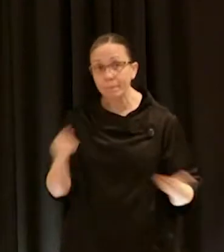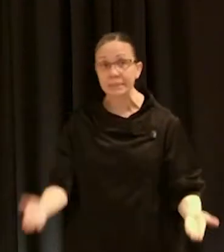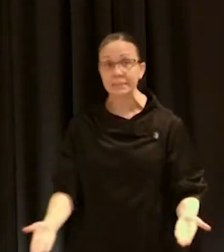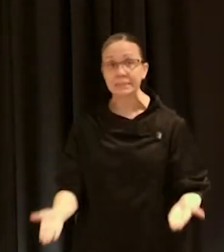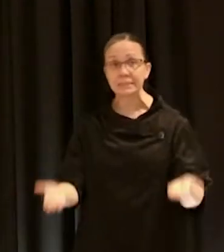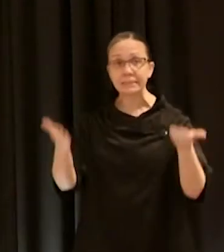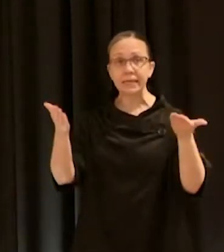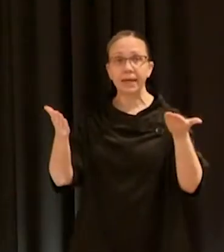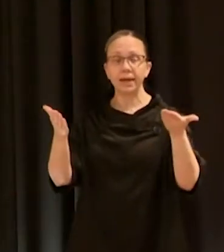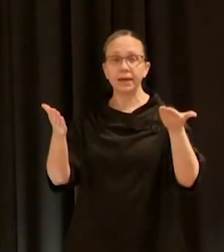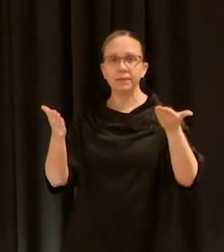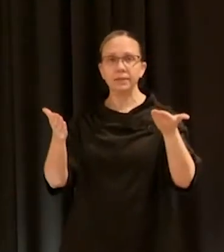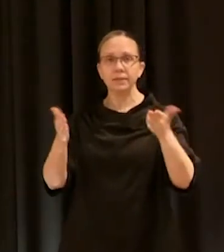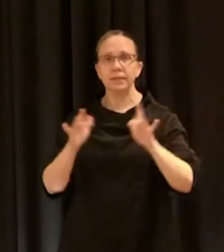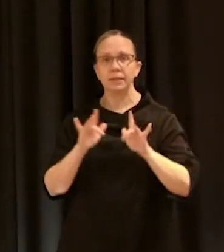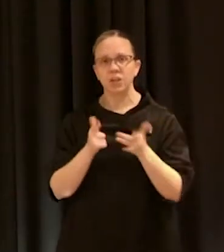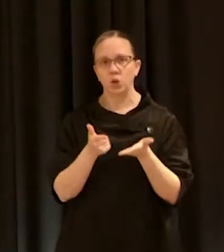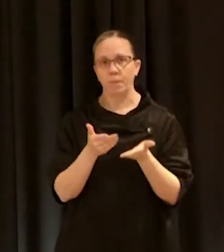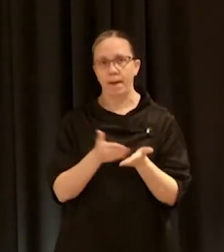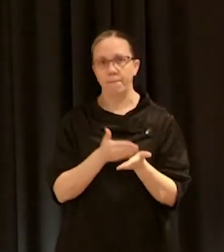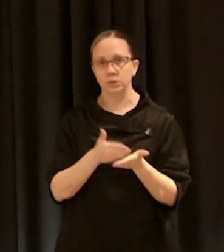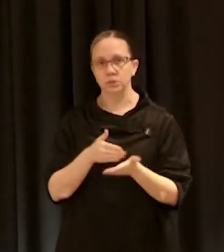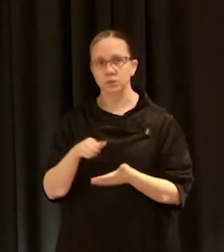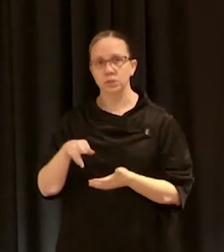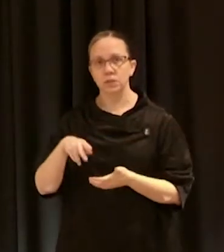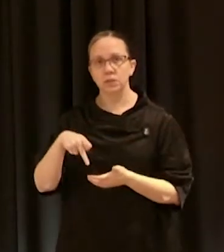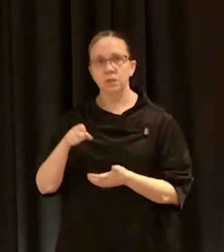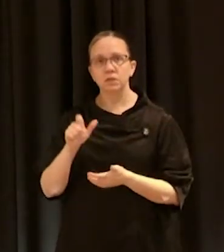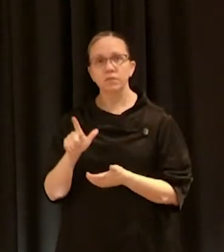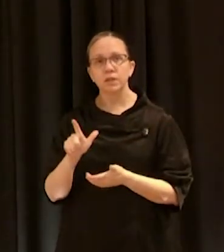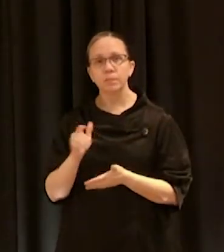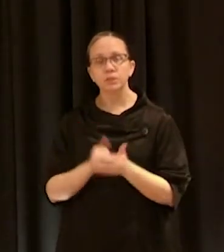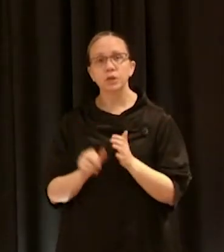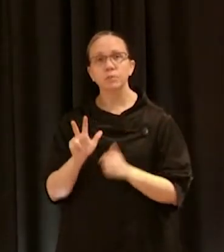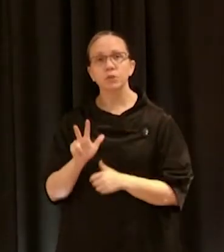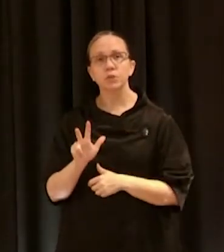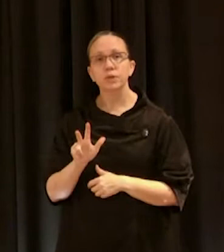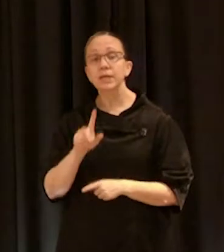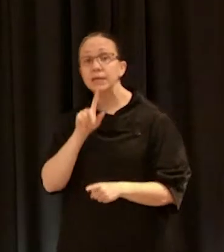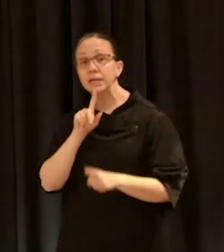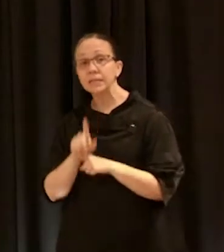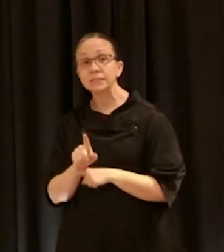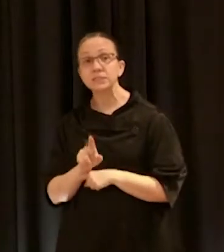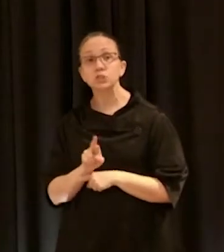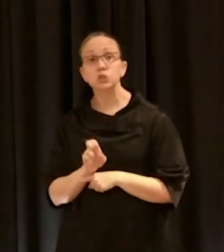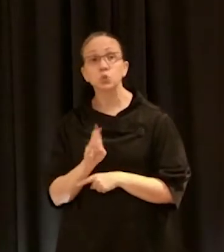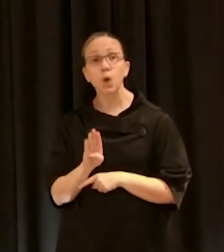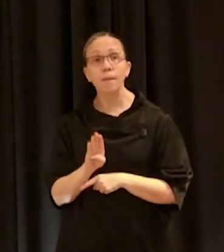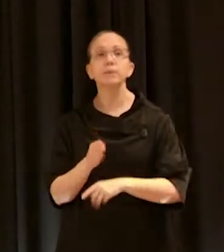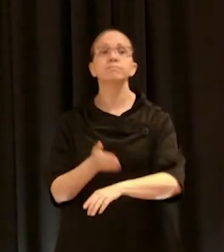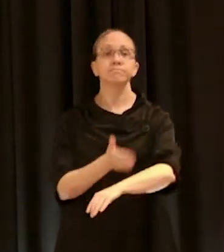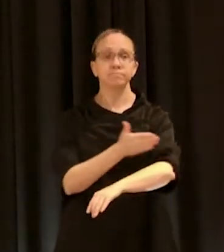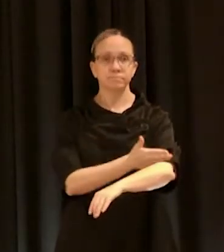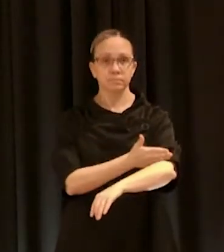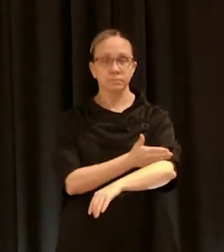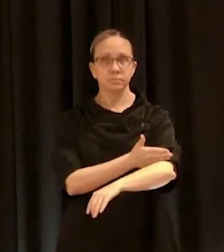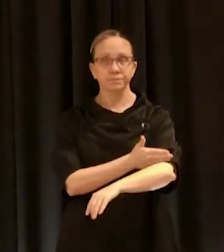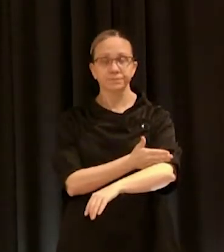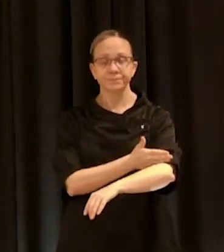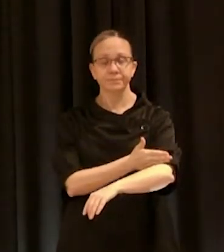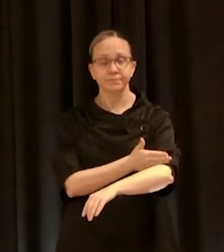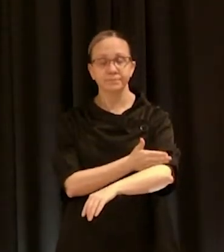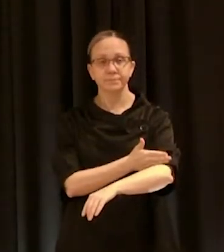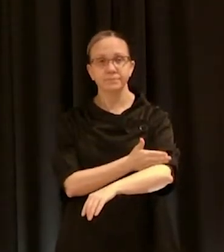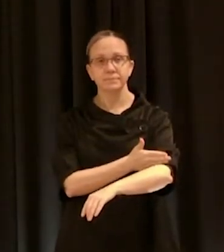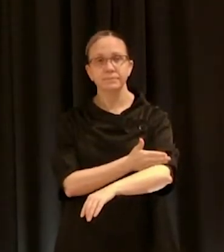stand. Let's grab your Bibles. Philippians chapter number 3. Sister Robin is doing much better. And so